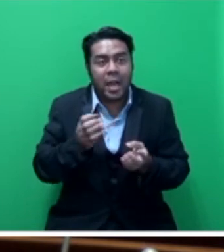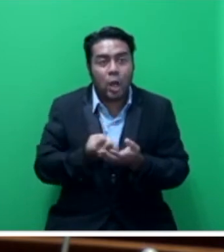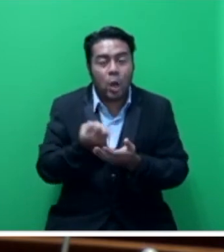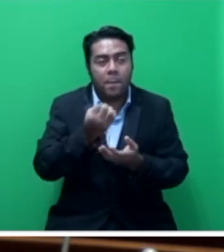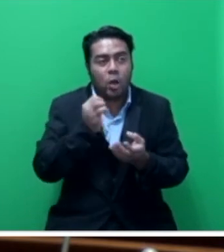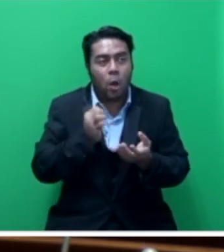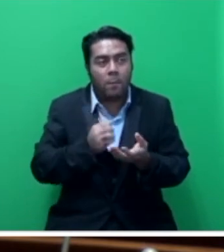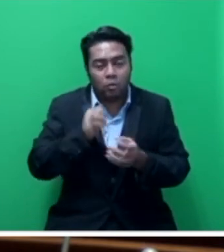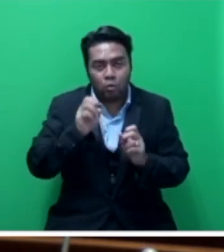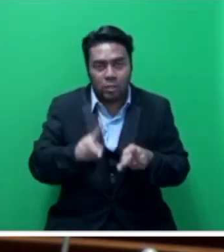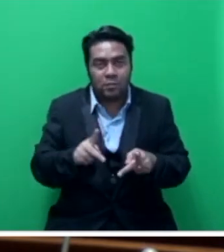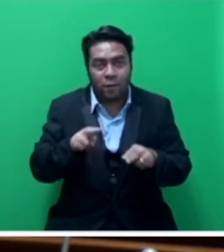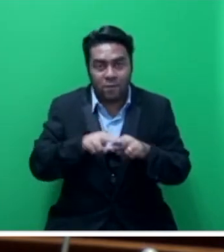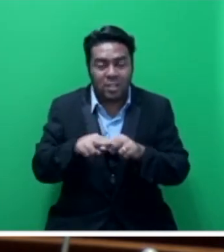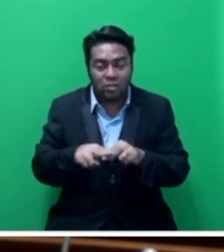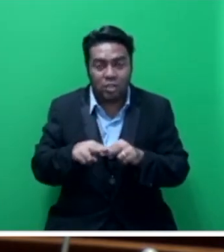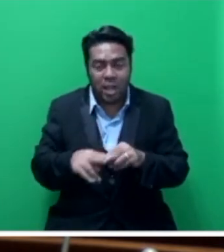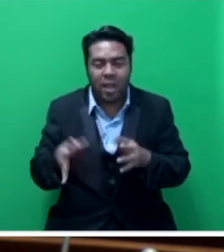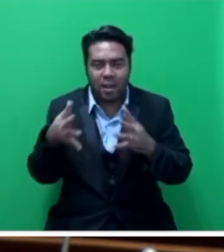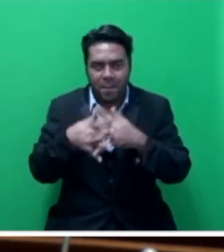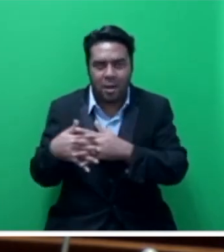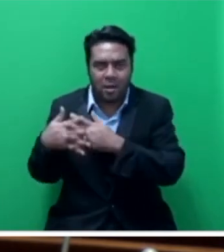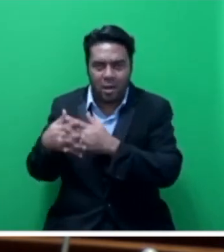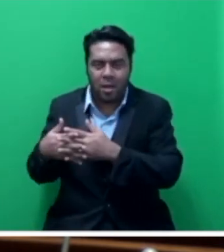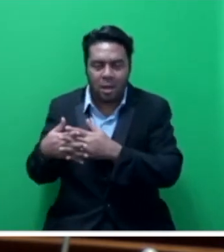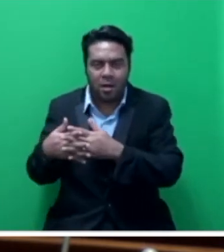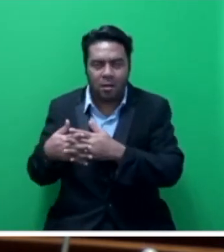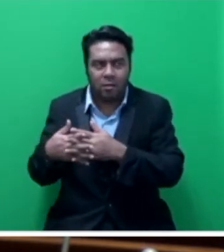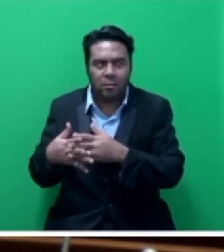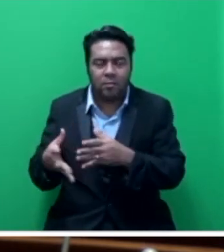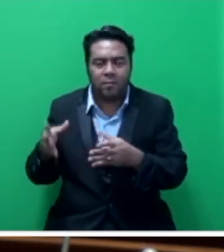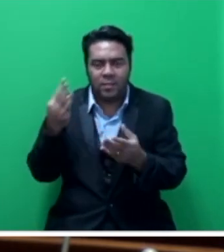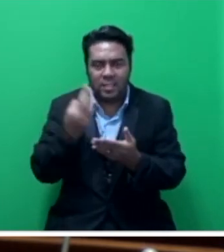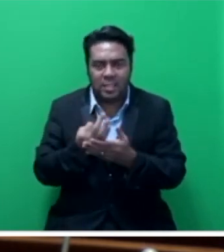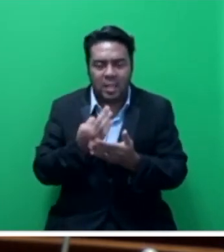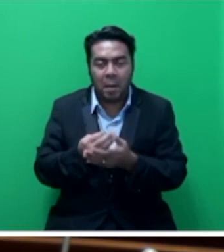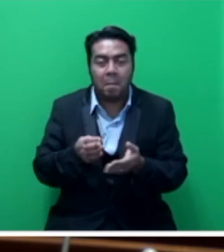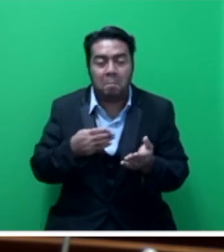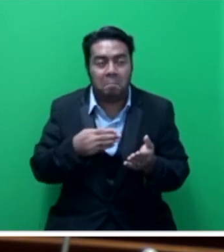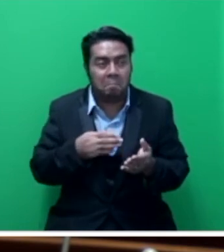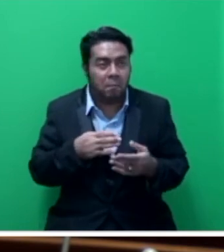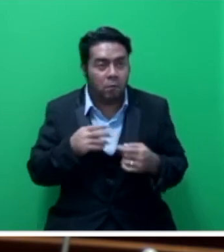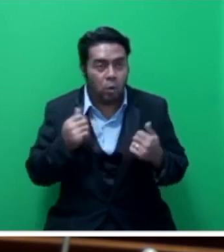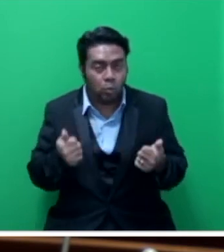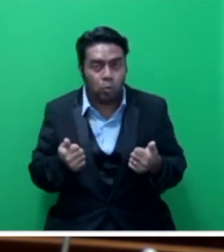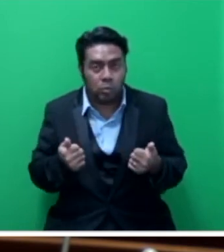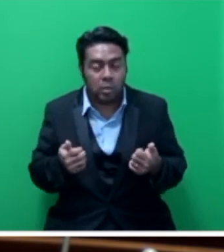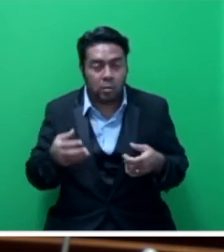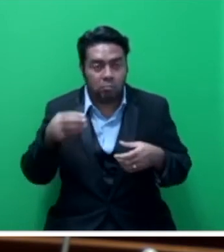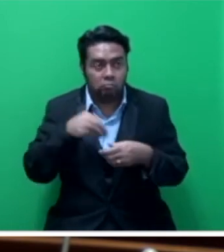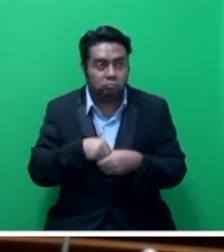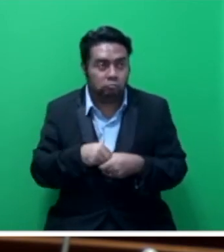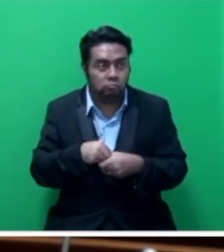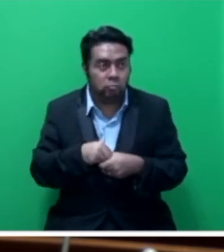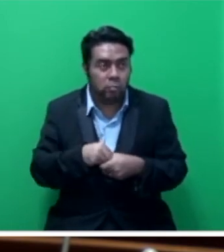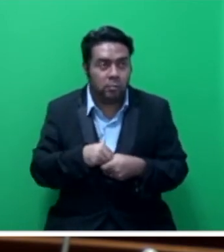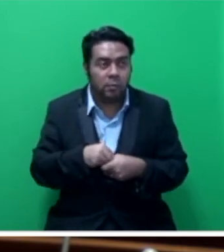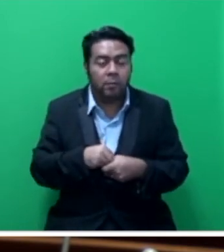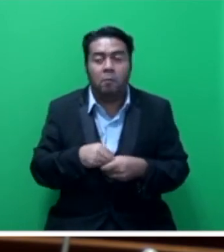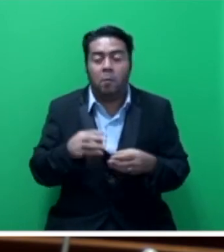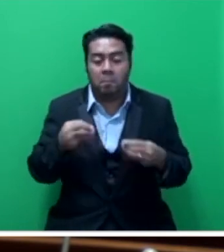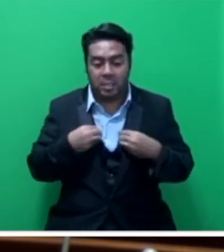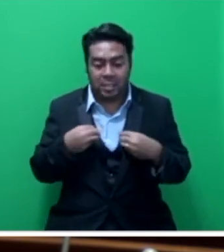US. It will be an avenue to strengthen cooperation, facilitate market access for goods, and catalyze